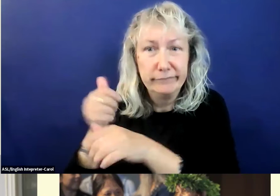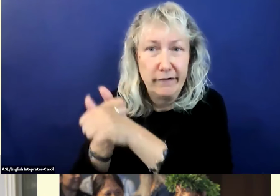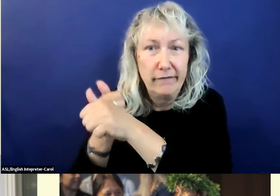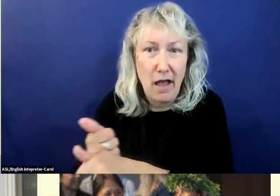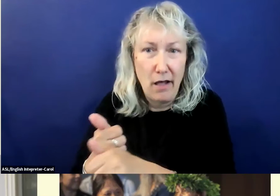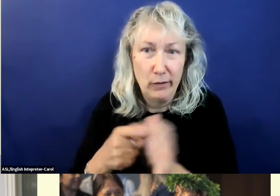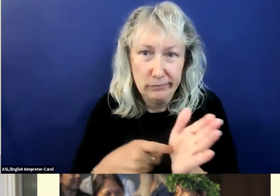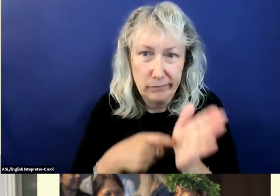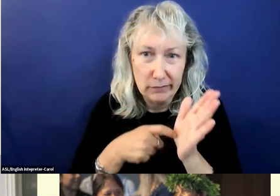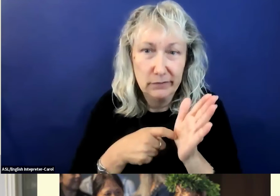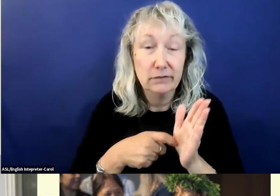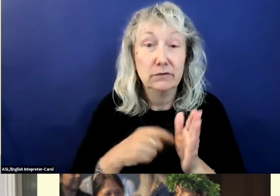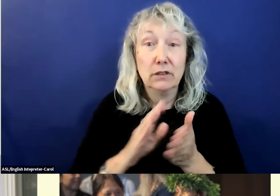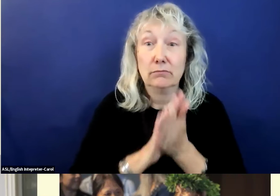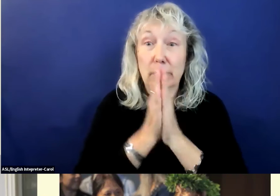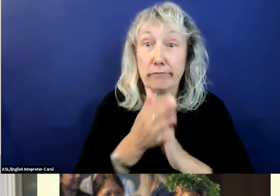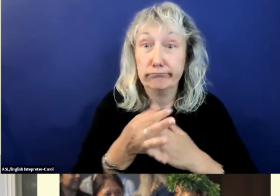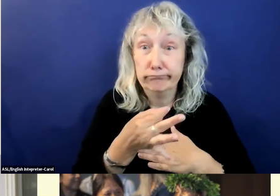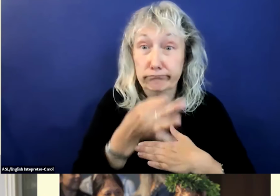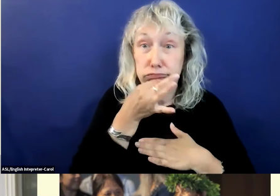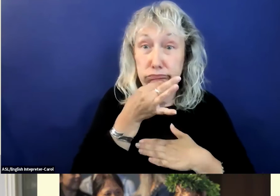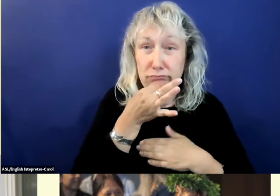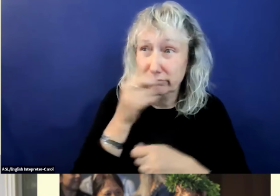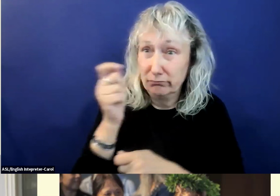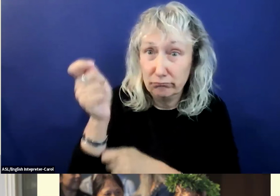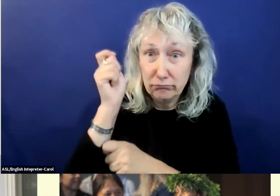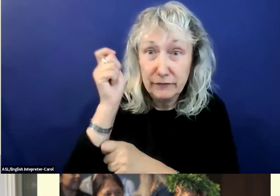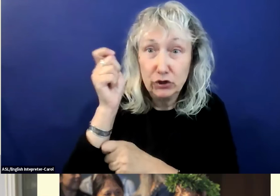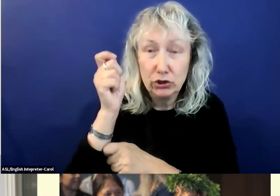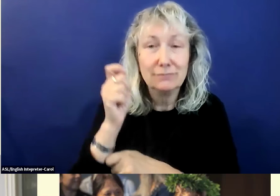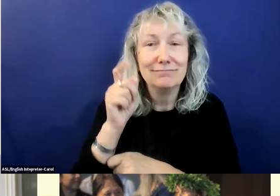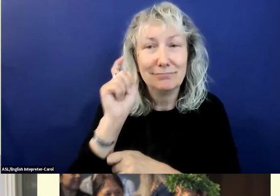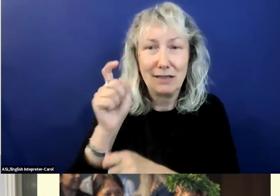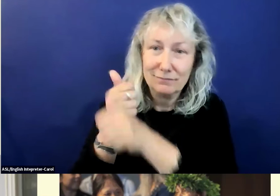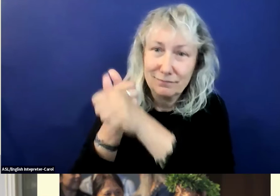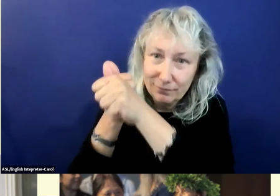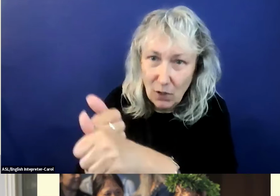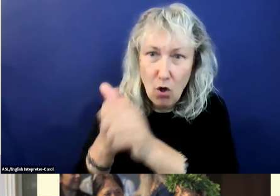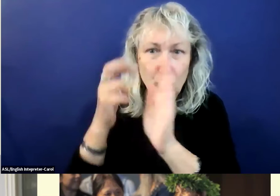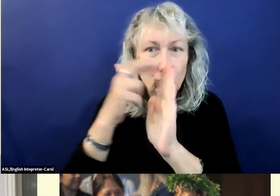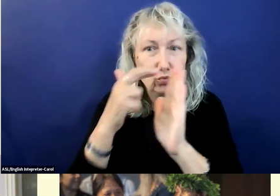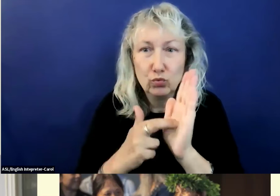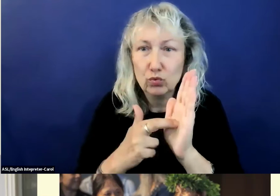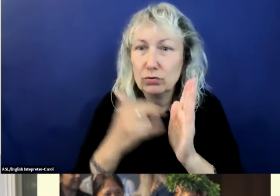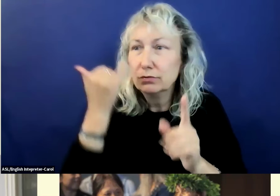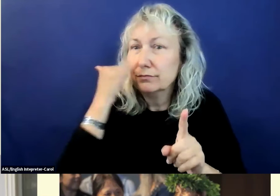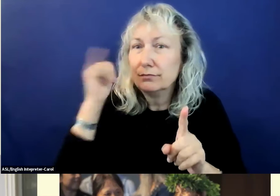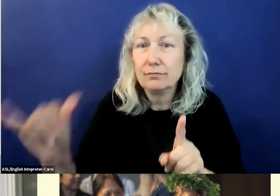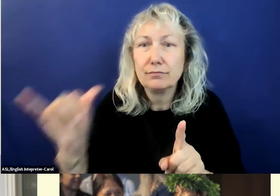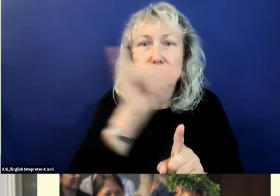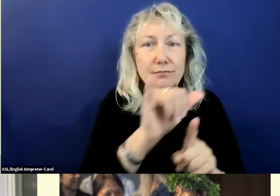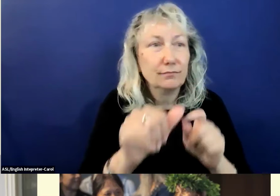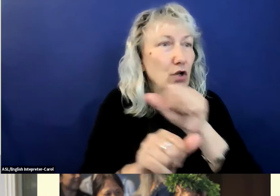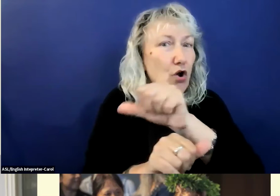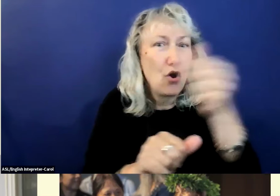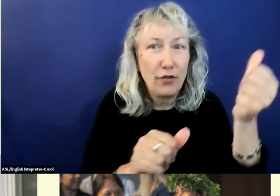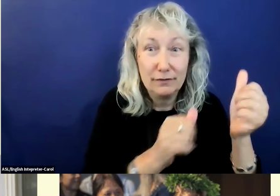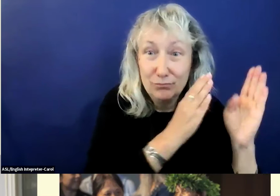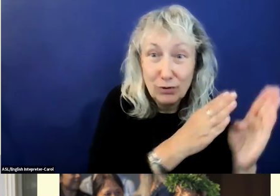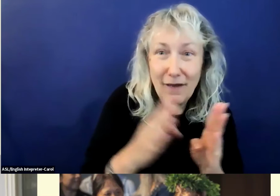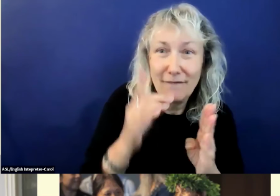to become a good fisherman, we have to follow those regulations, just like how we prepare for our emergency with our 2-week